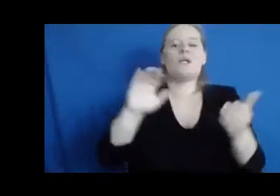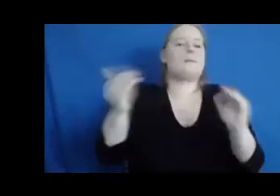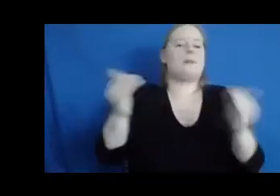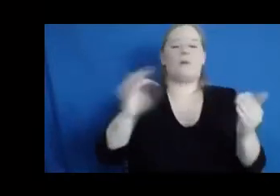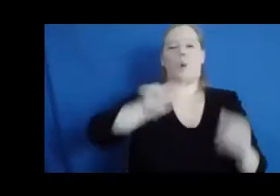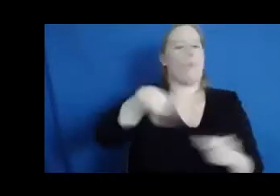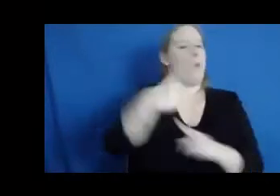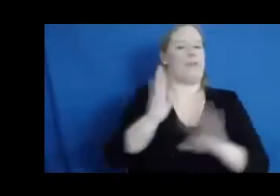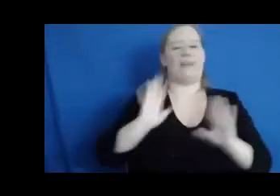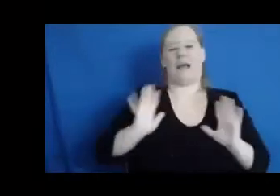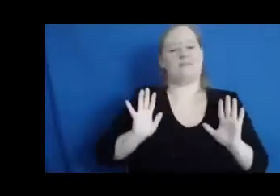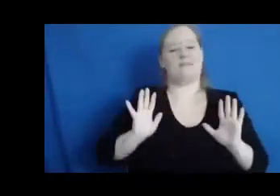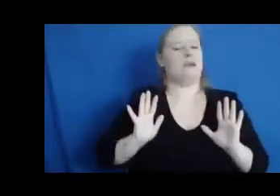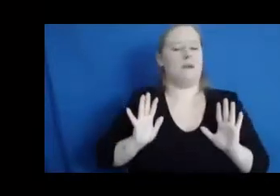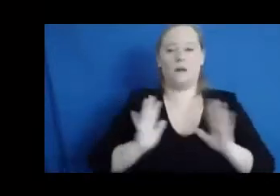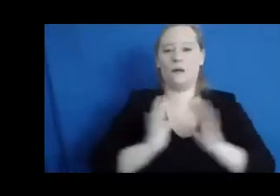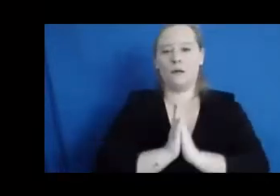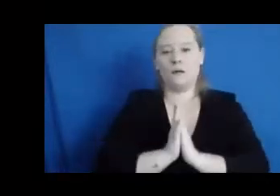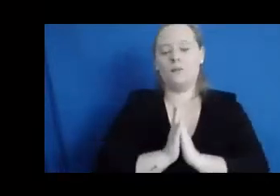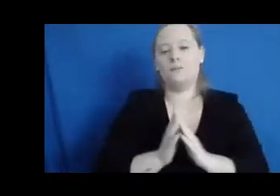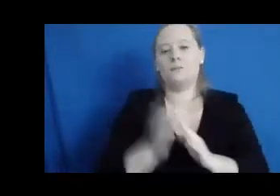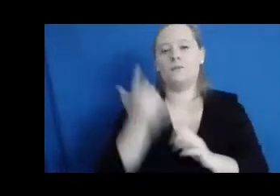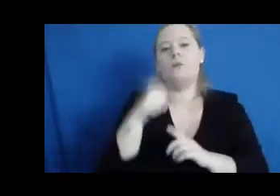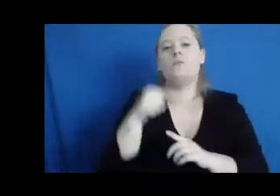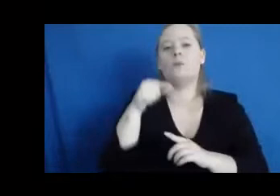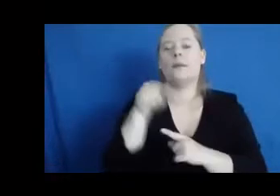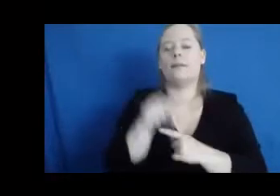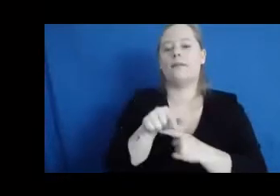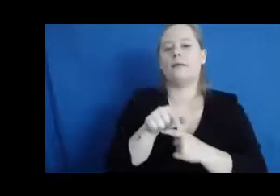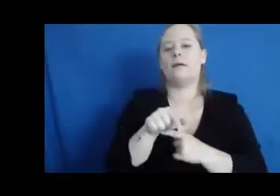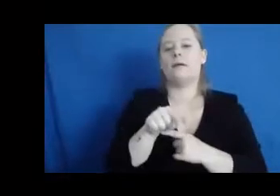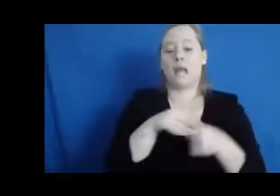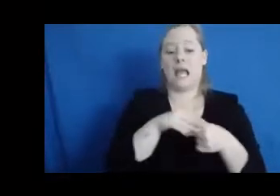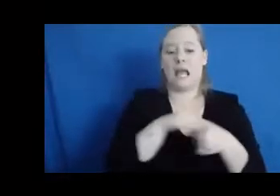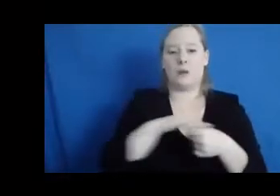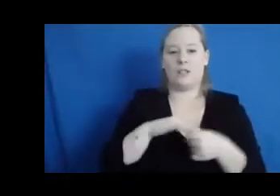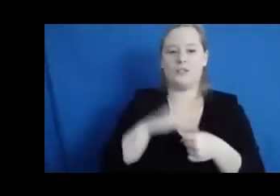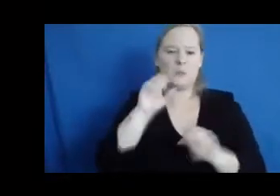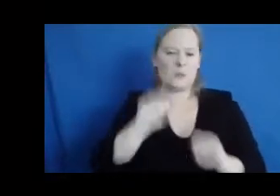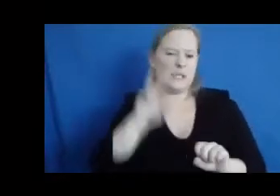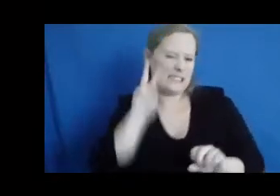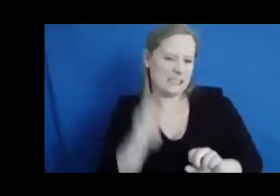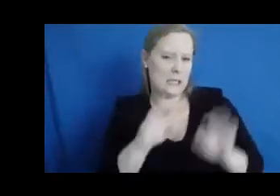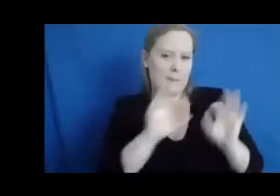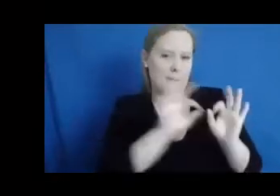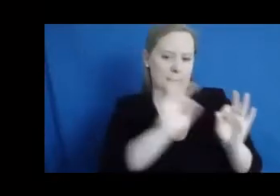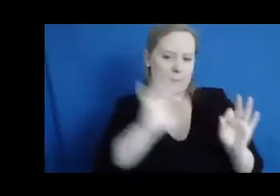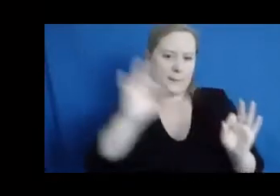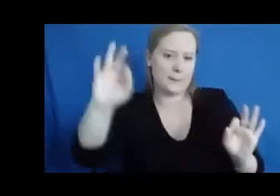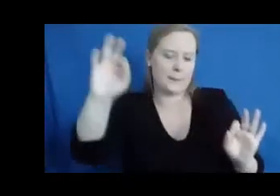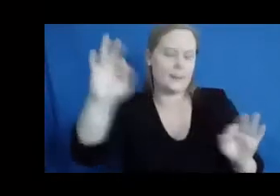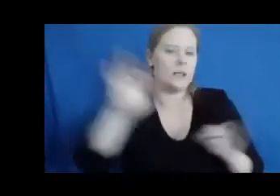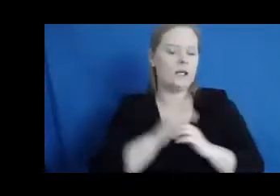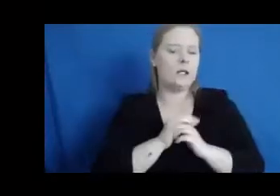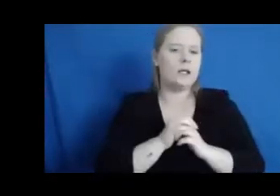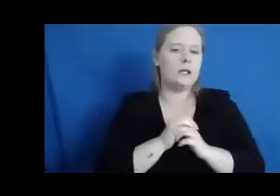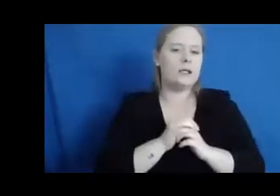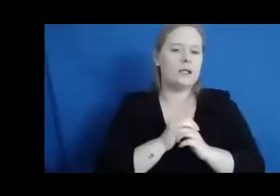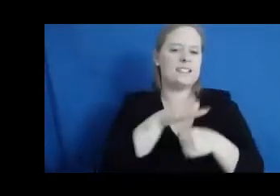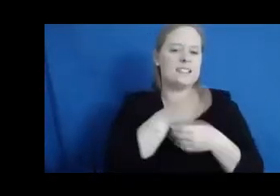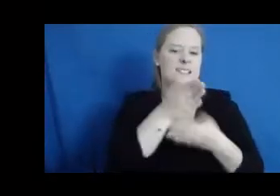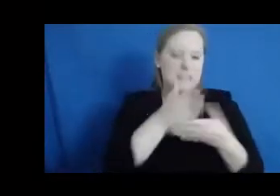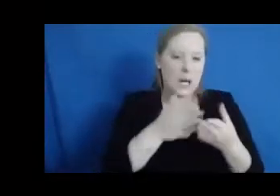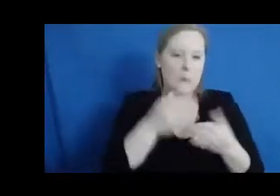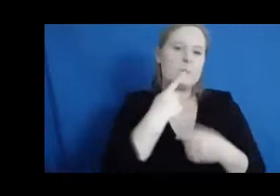But for these locations that you can see here on the map, some of the areas with red